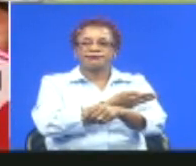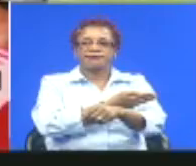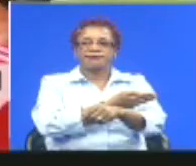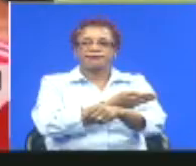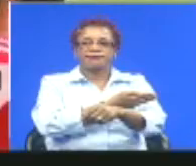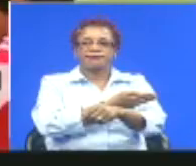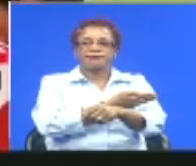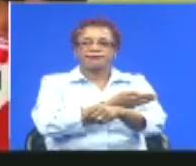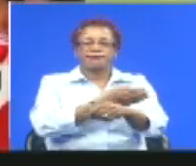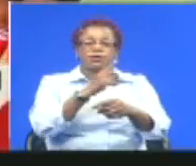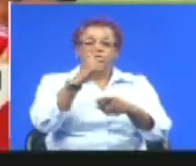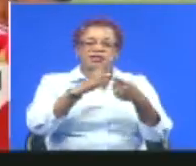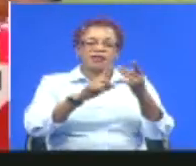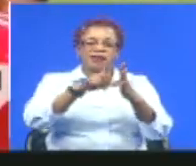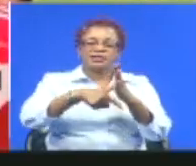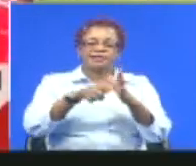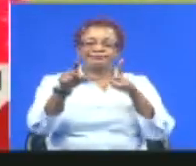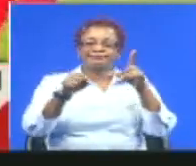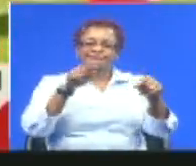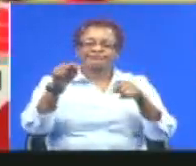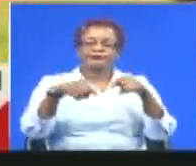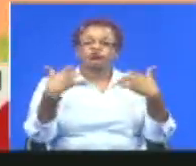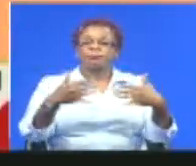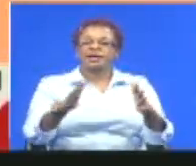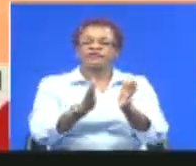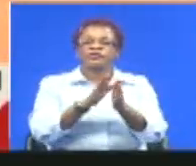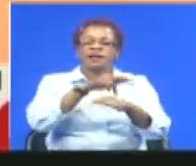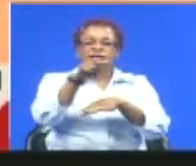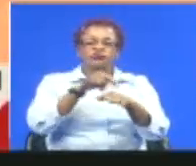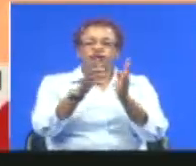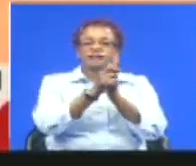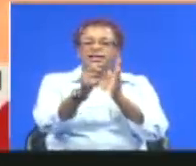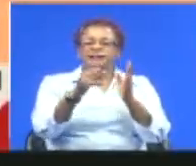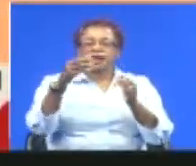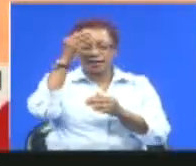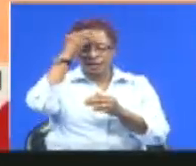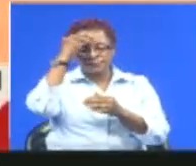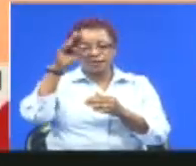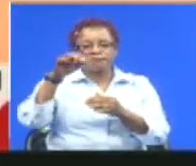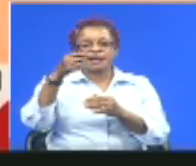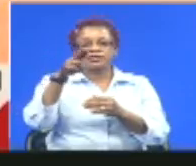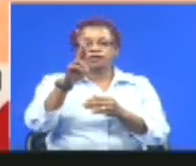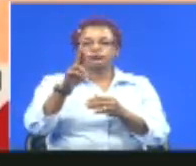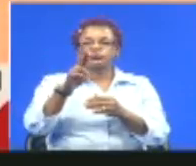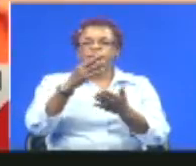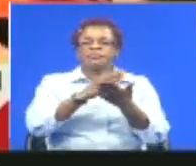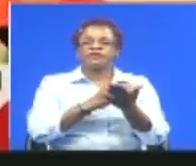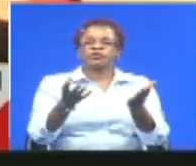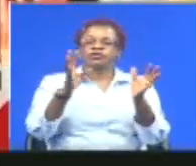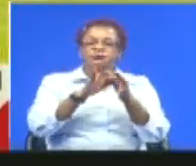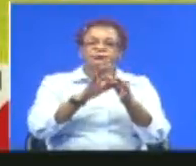A year later, she was selected to play for the National Youth Talent Academy in Matu before joining Kenya Methodist University on